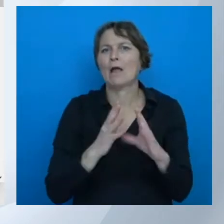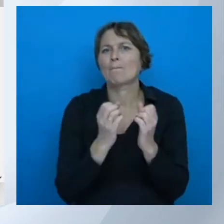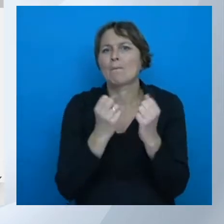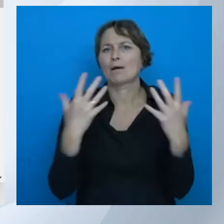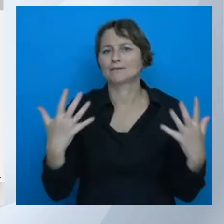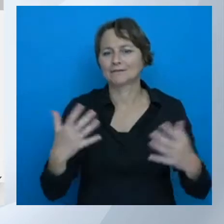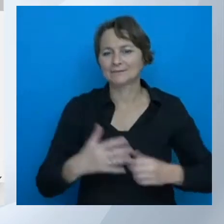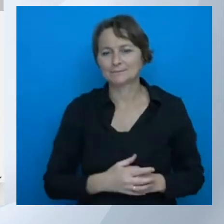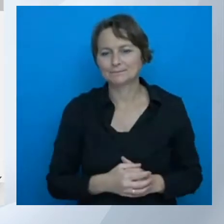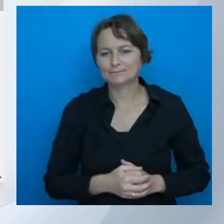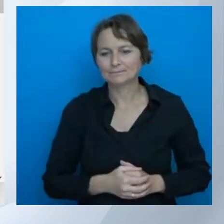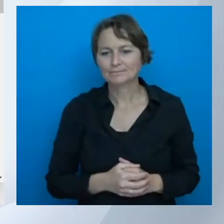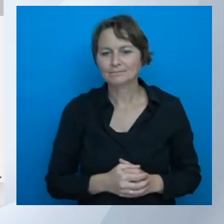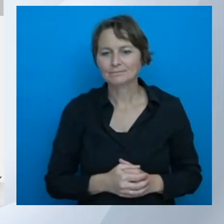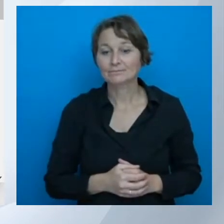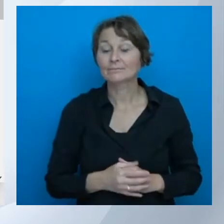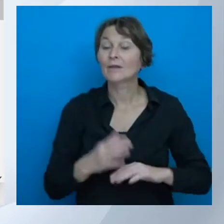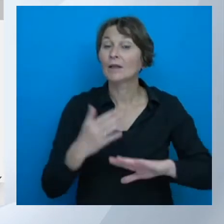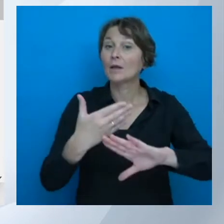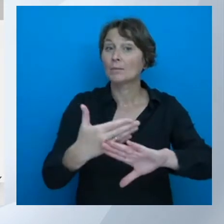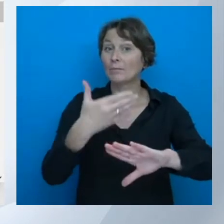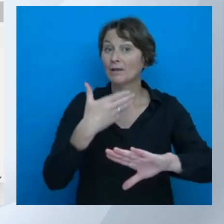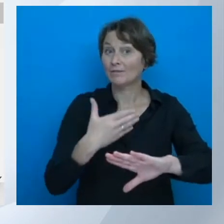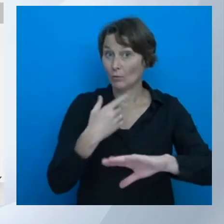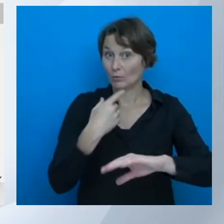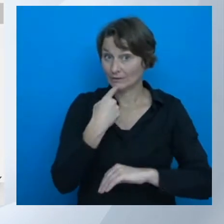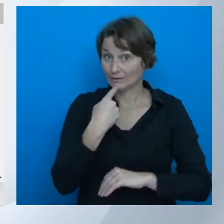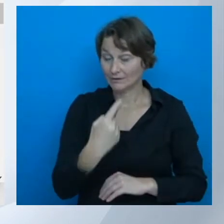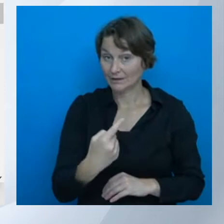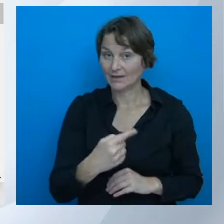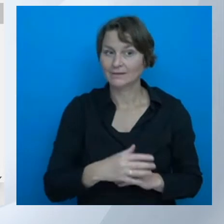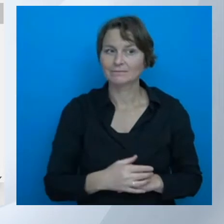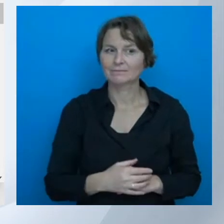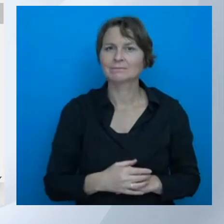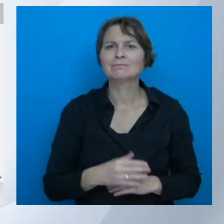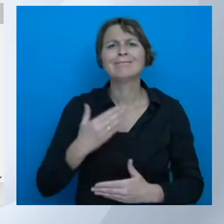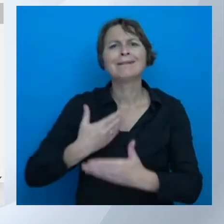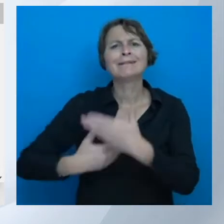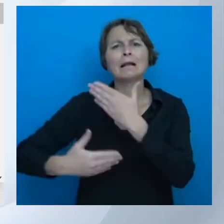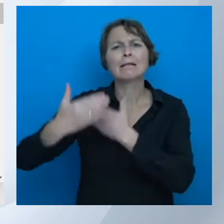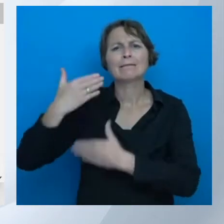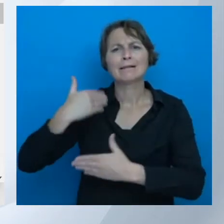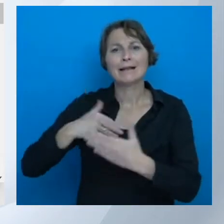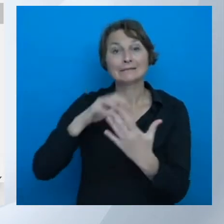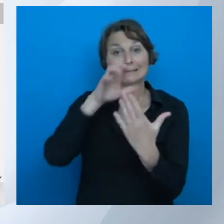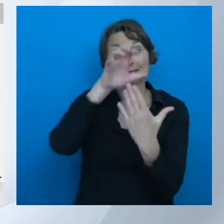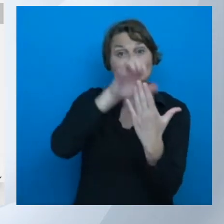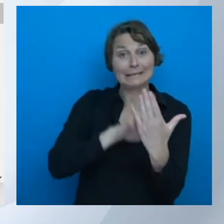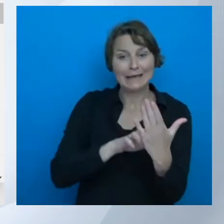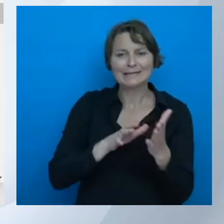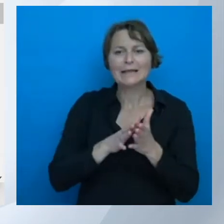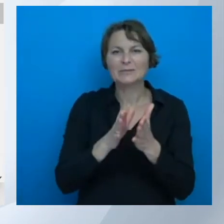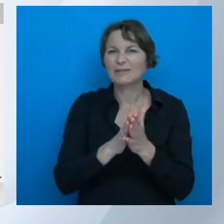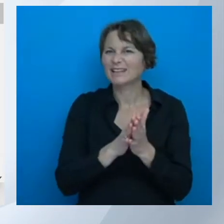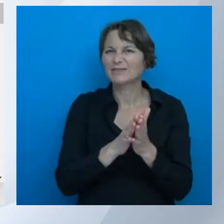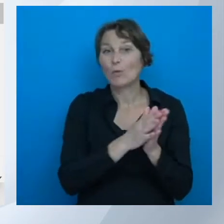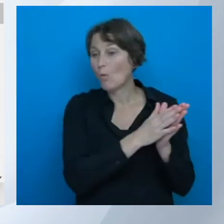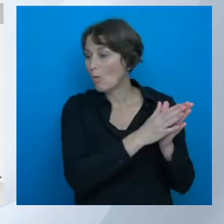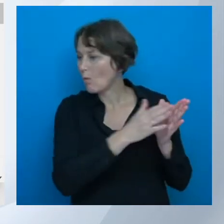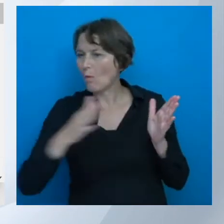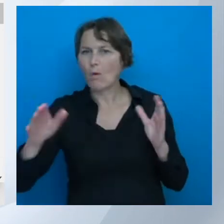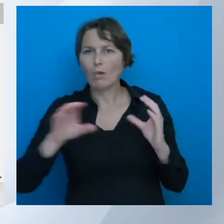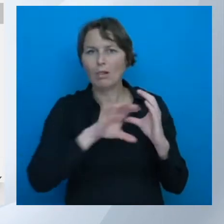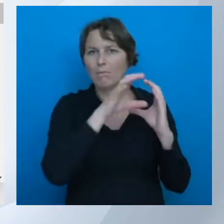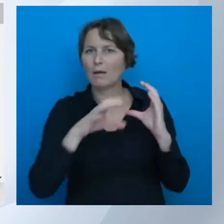And as mentioned before, the classical text explainer takes care of the entire pipeline, and the label